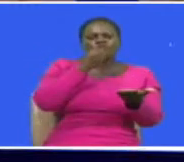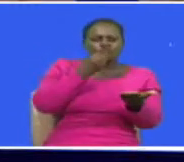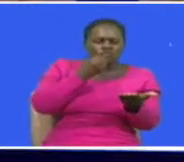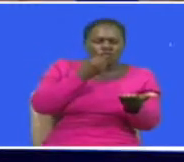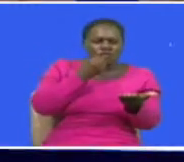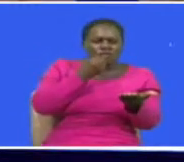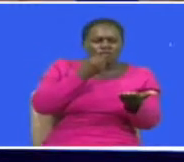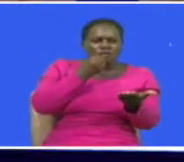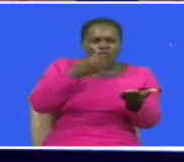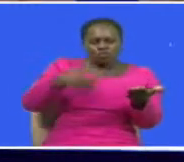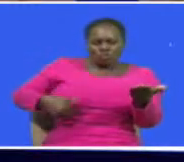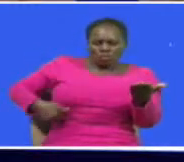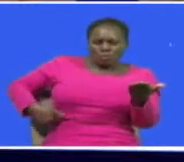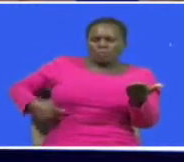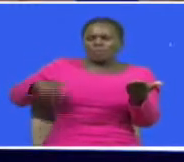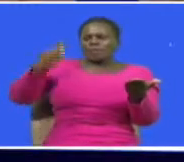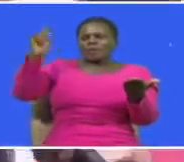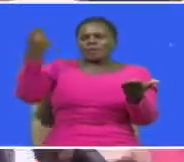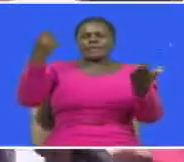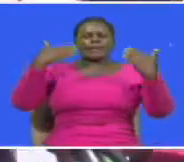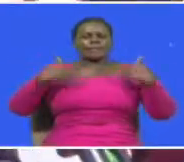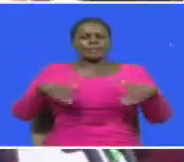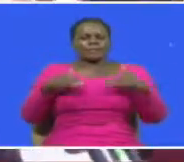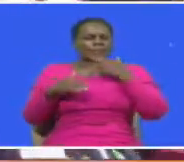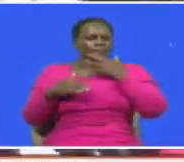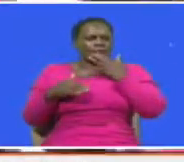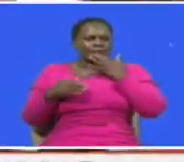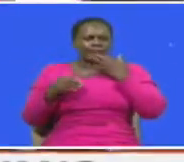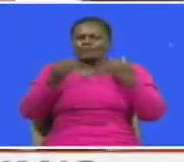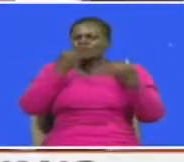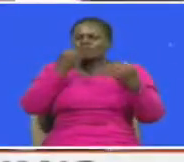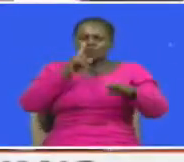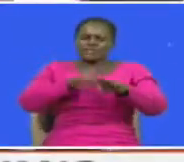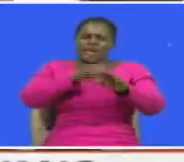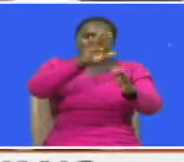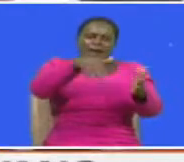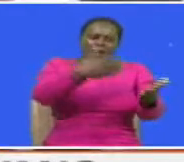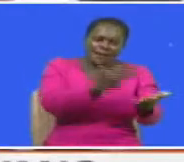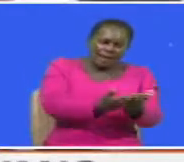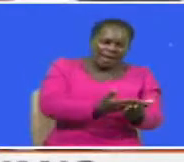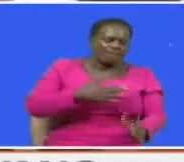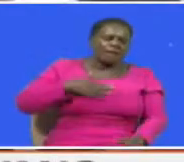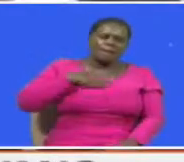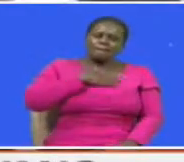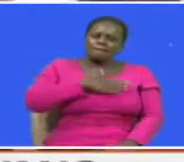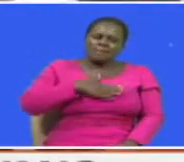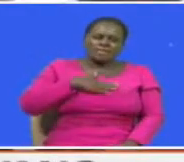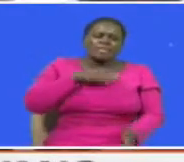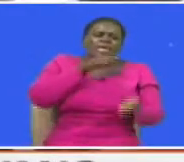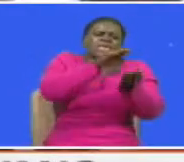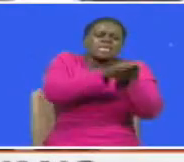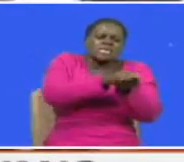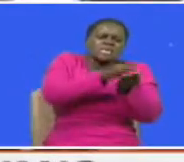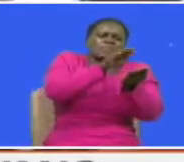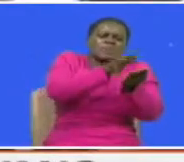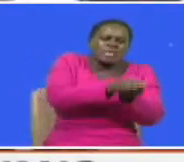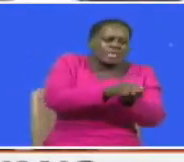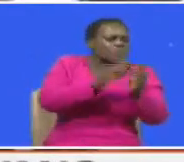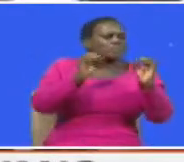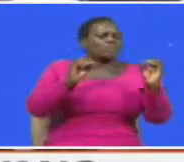items to hungry Kenyans. Chakula kikifika tafadharini, tusipeleke chakula kwa